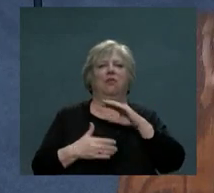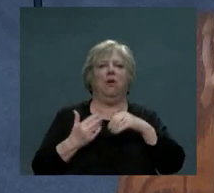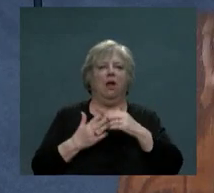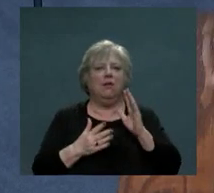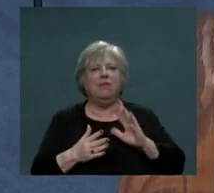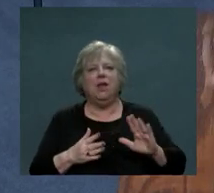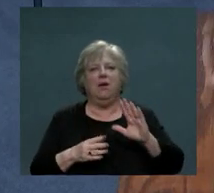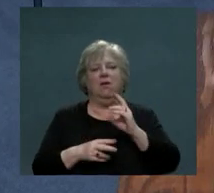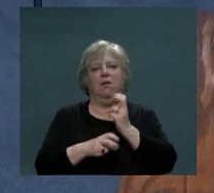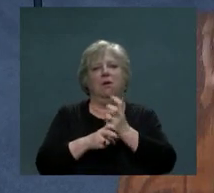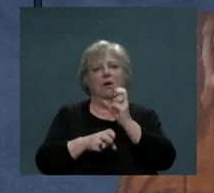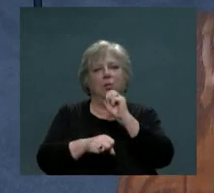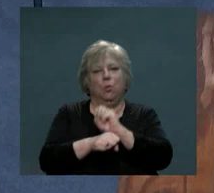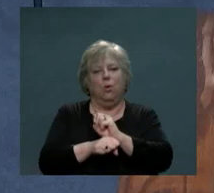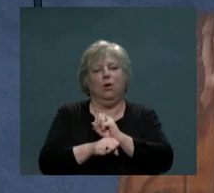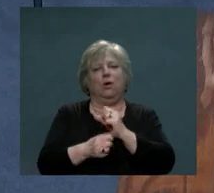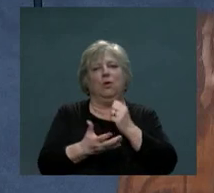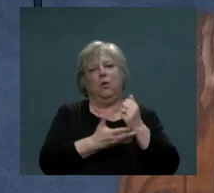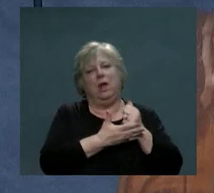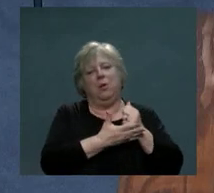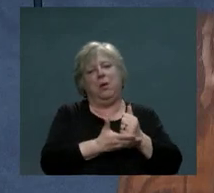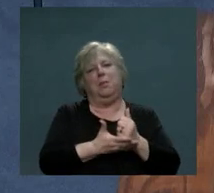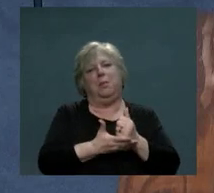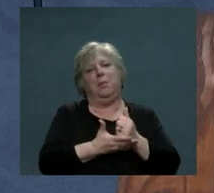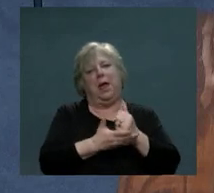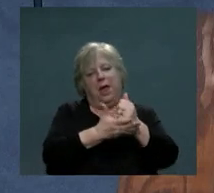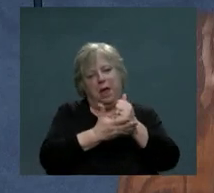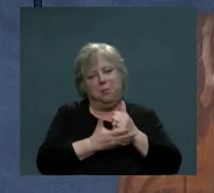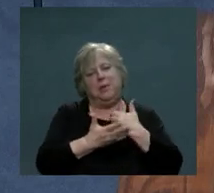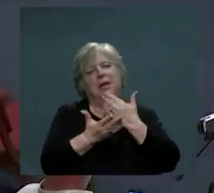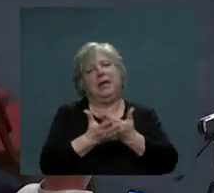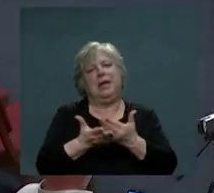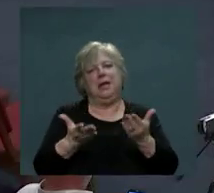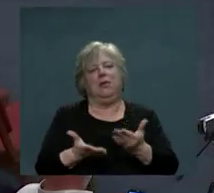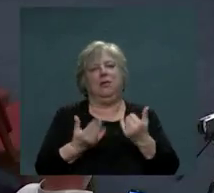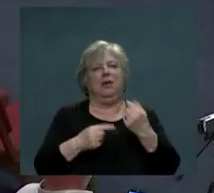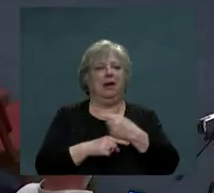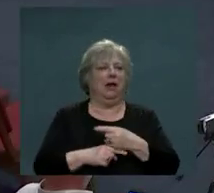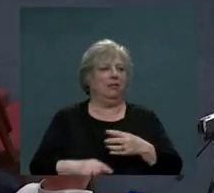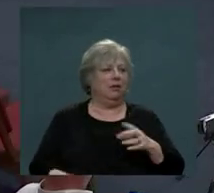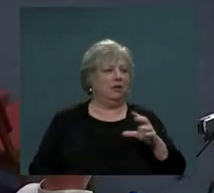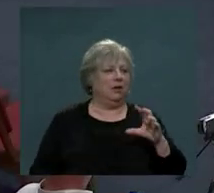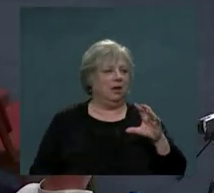hard work and helping me to get here today. Thank you. Is Coach Thompson here?